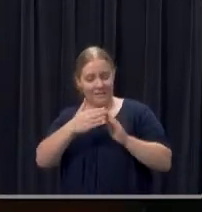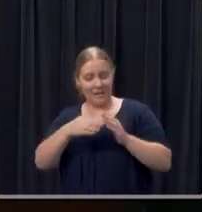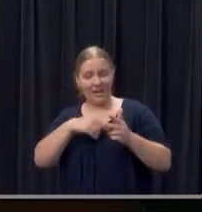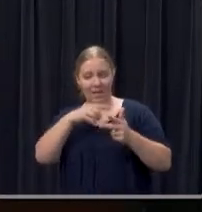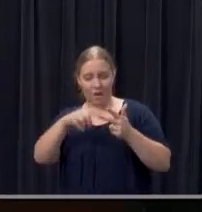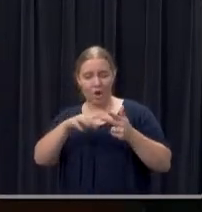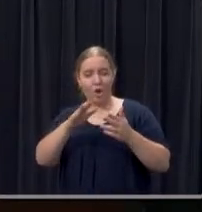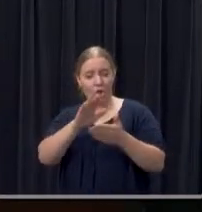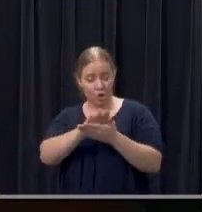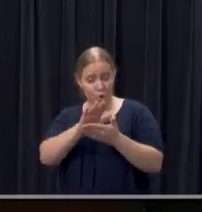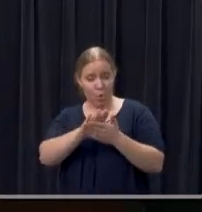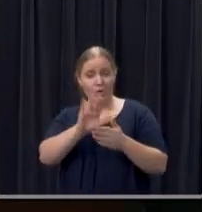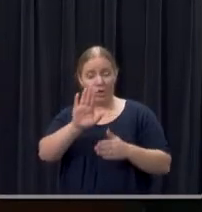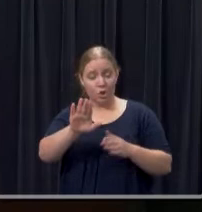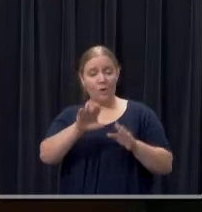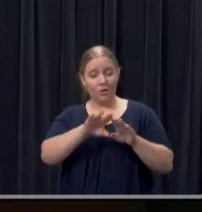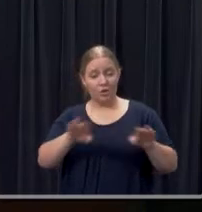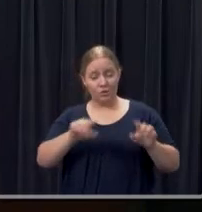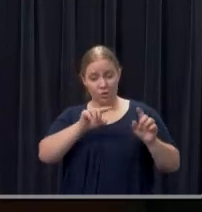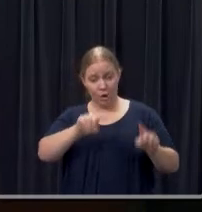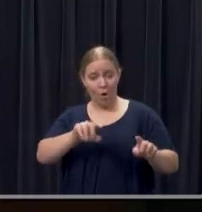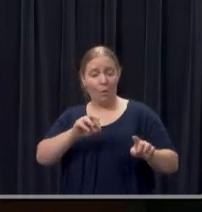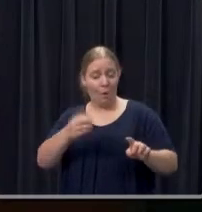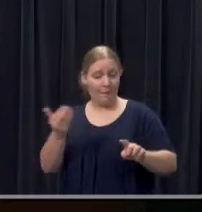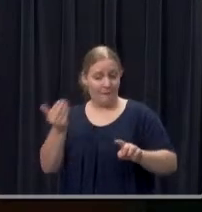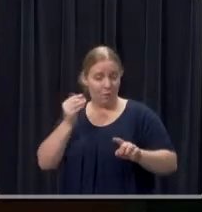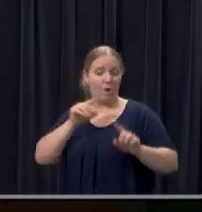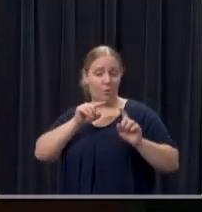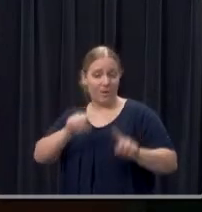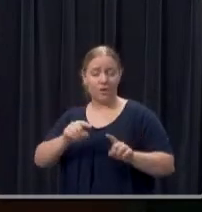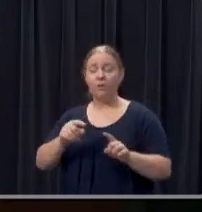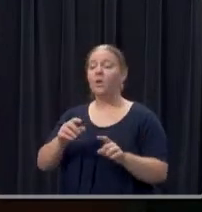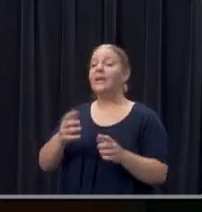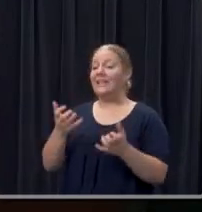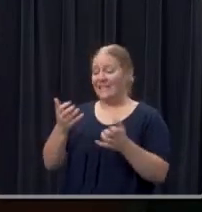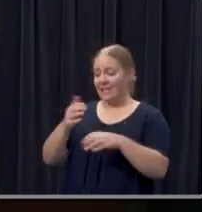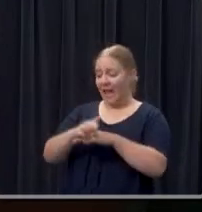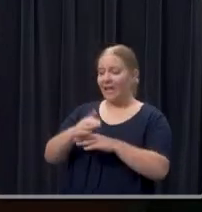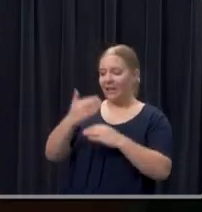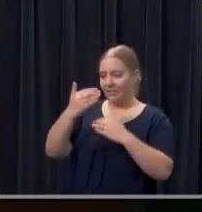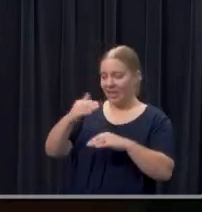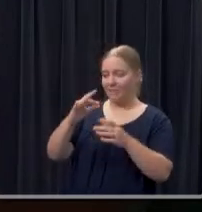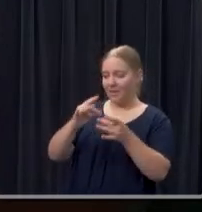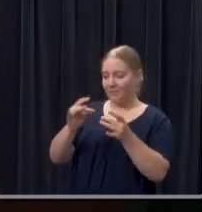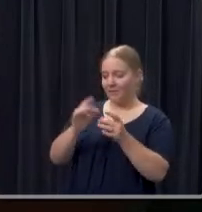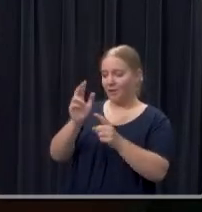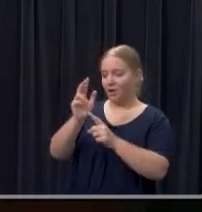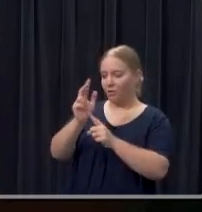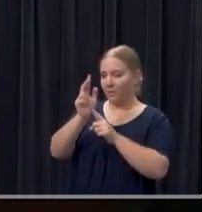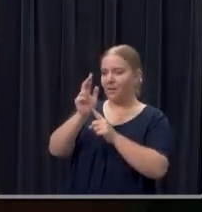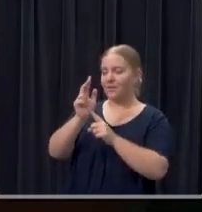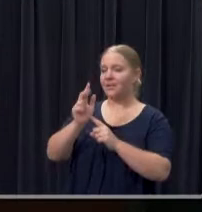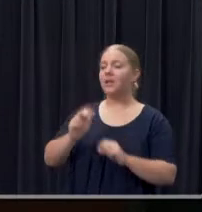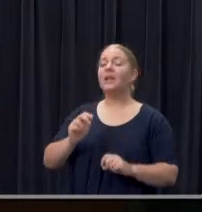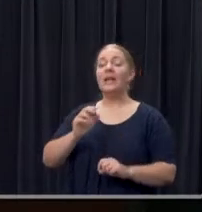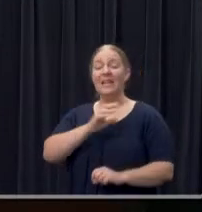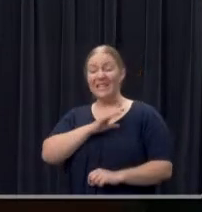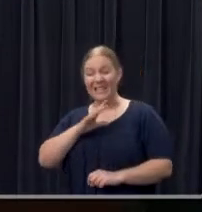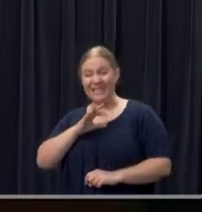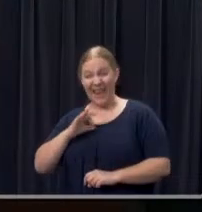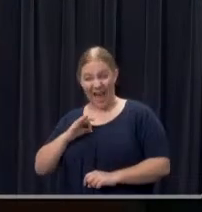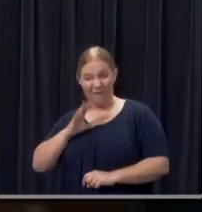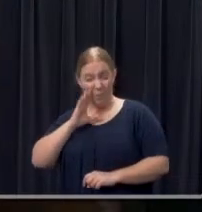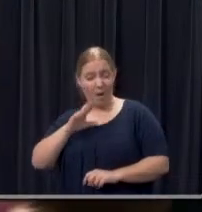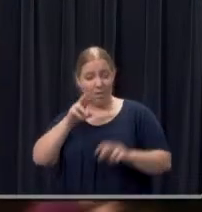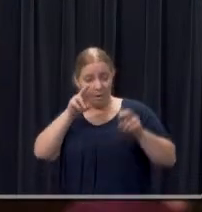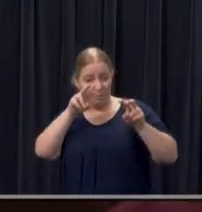your children attend or have attended in the district. Tonight, we request that individuals limit their comments to 3 minutes. A staff person will monitor the